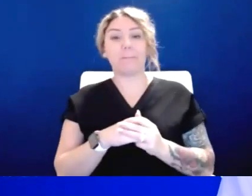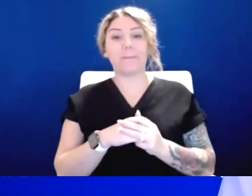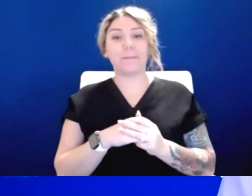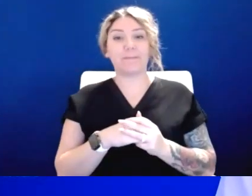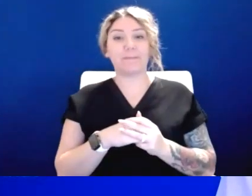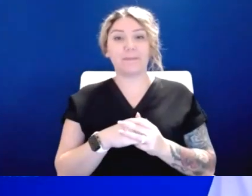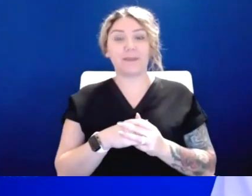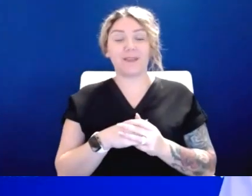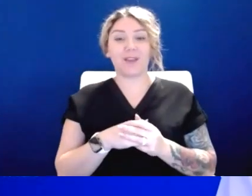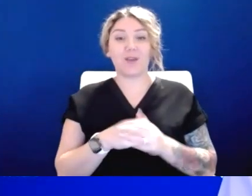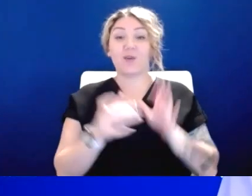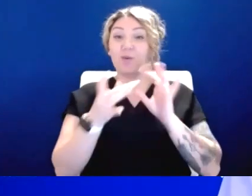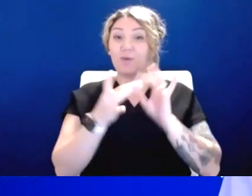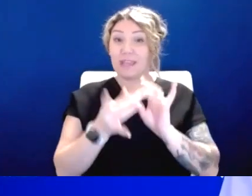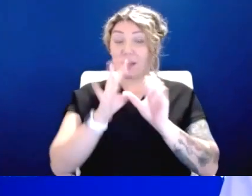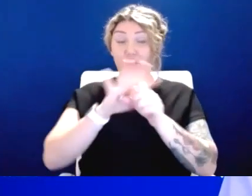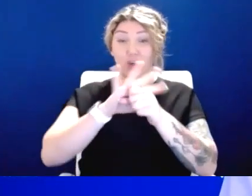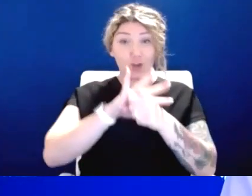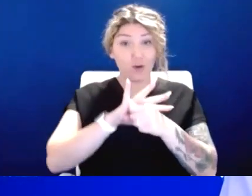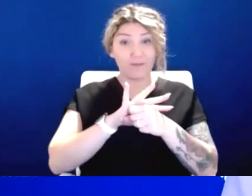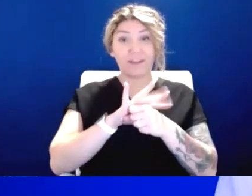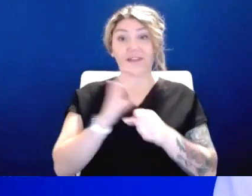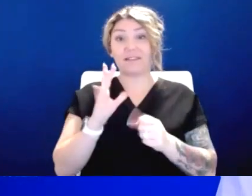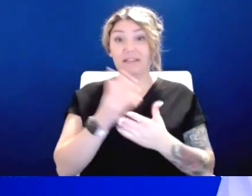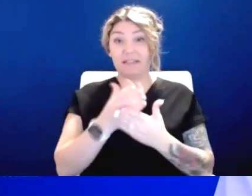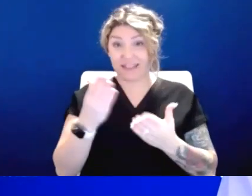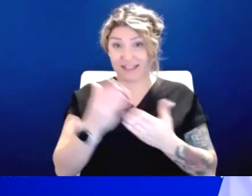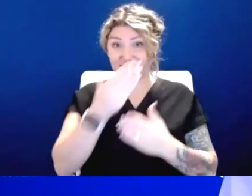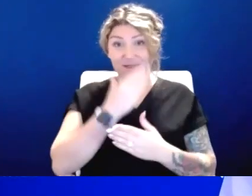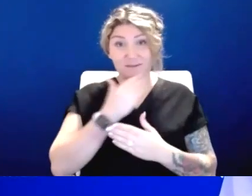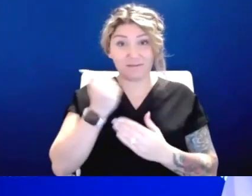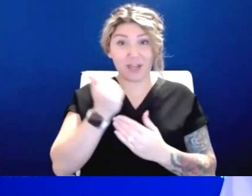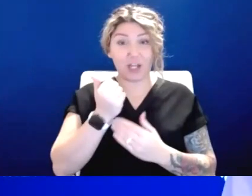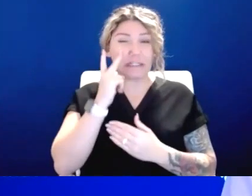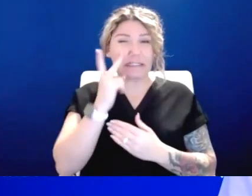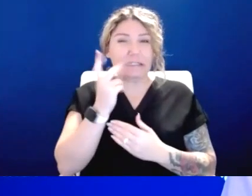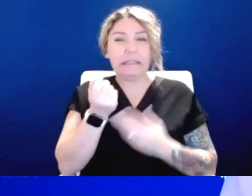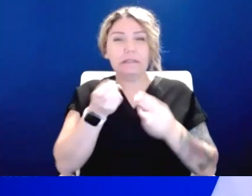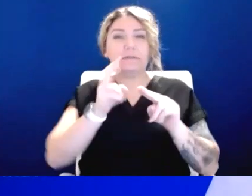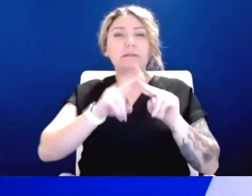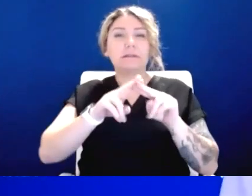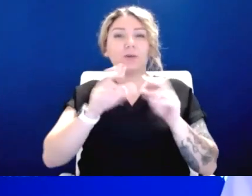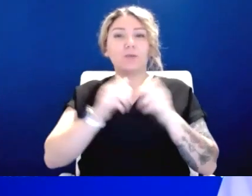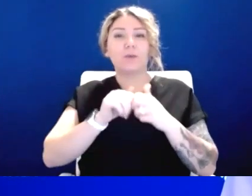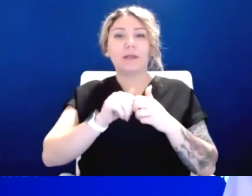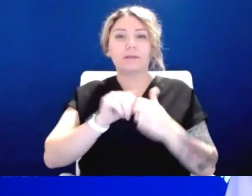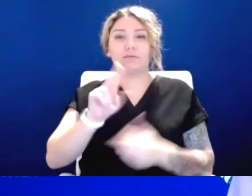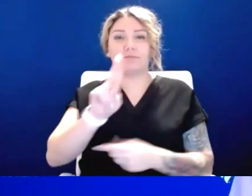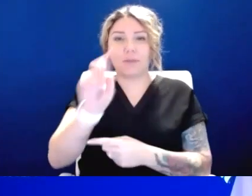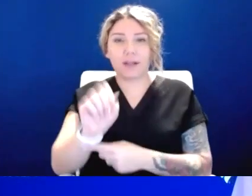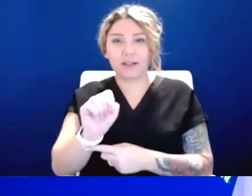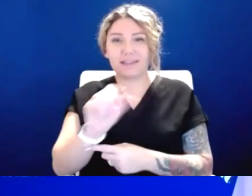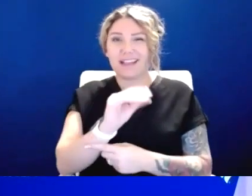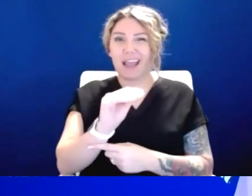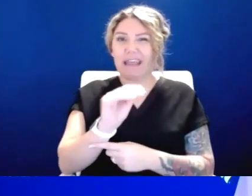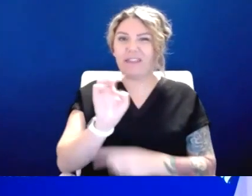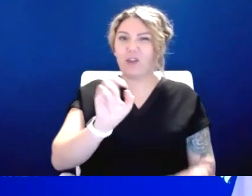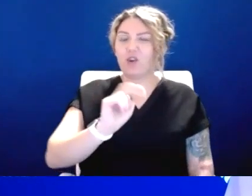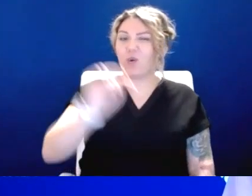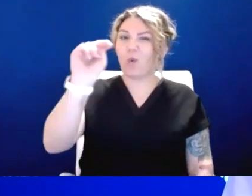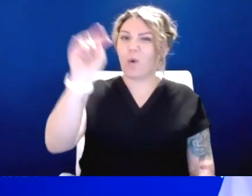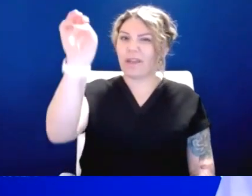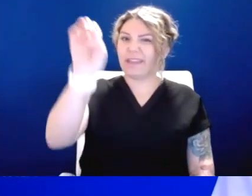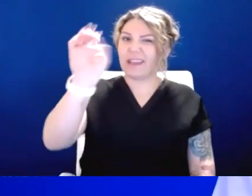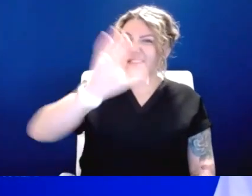as COVID goes, things are better. We have seen a slight increase in the nation, especially in that Northeast, of